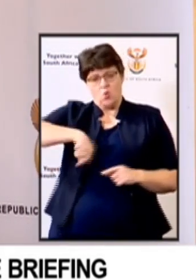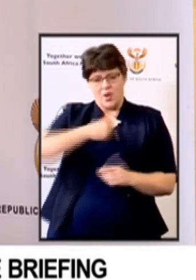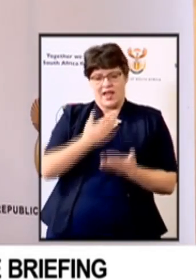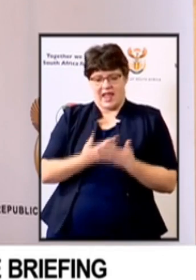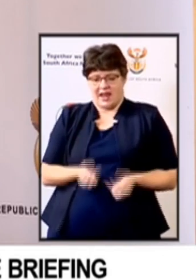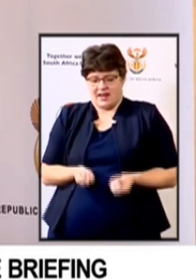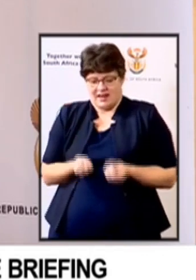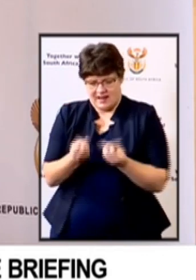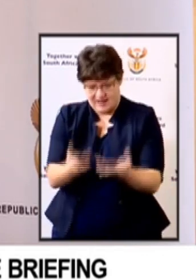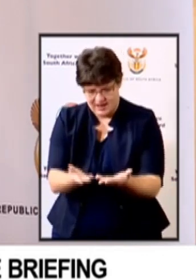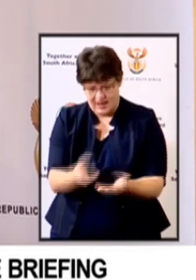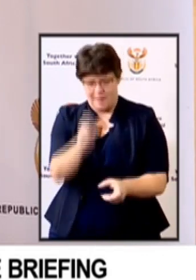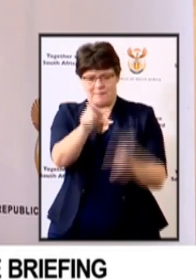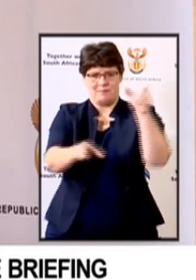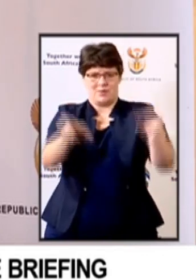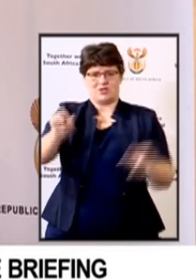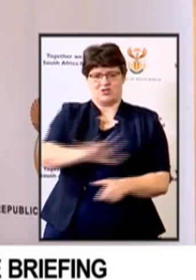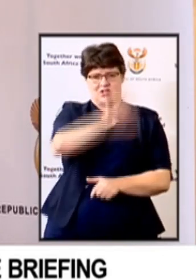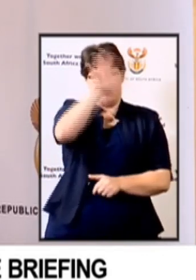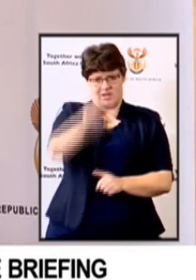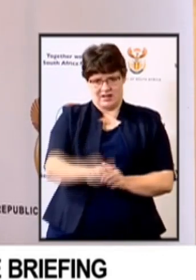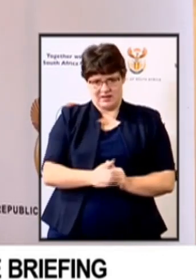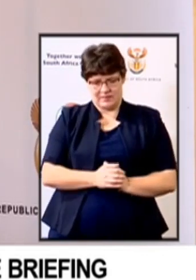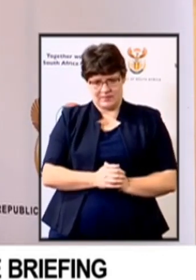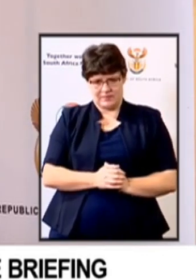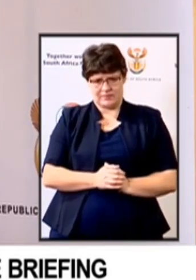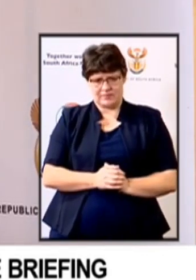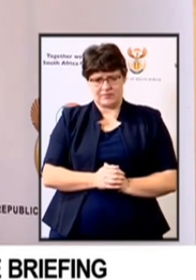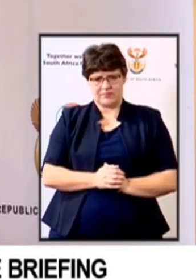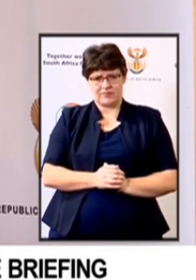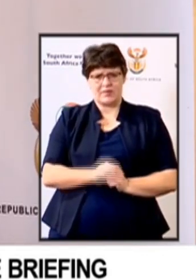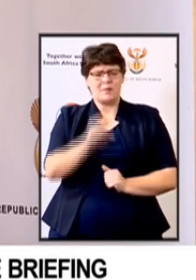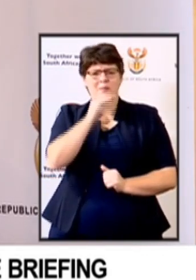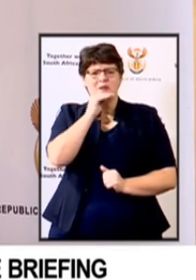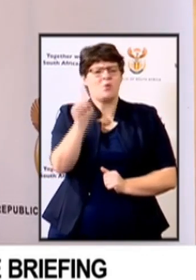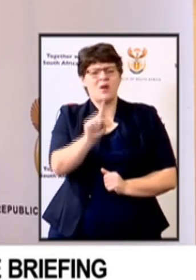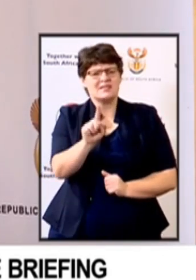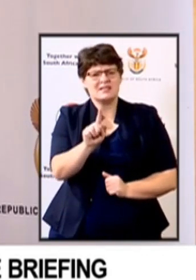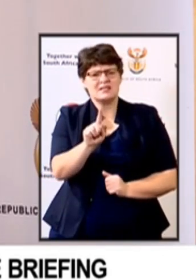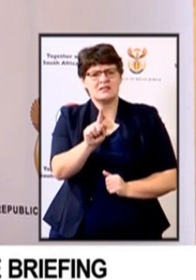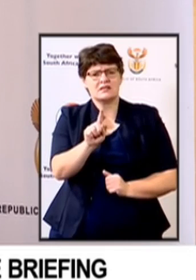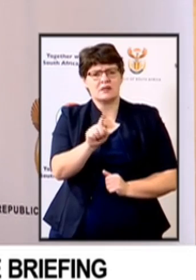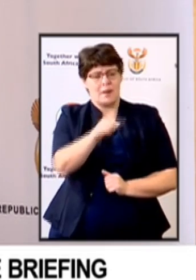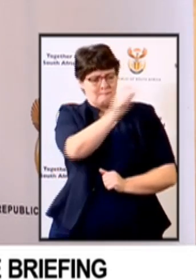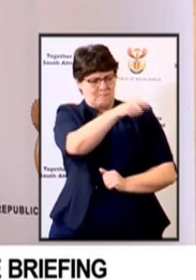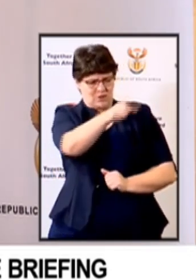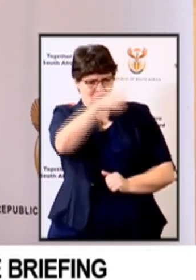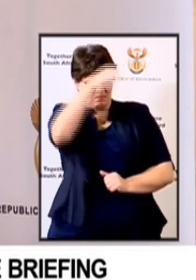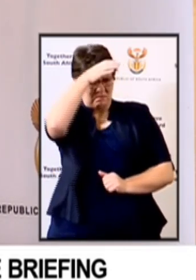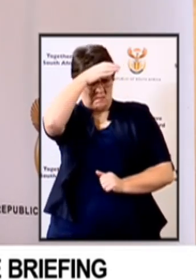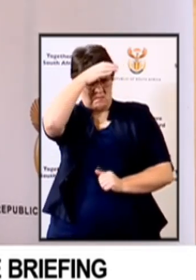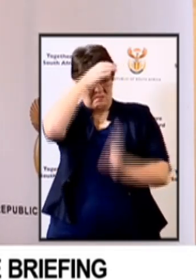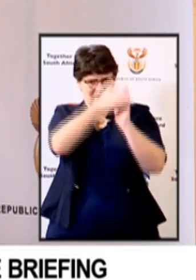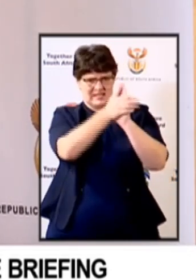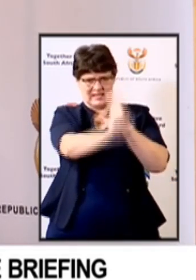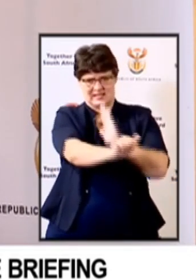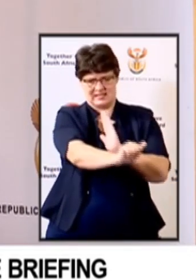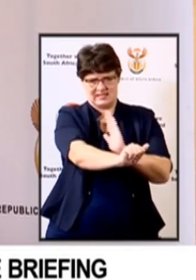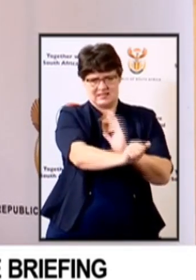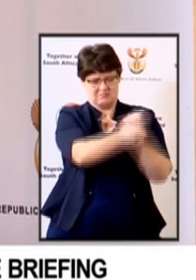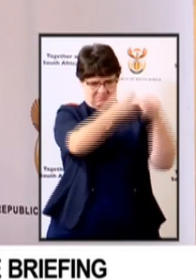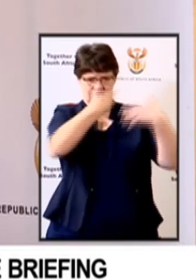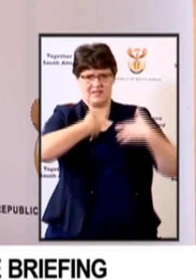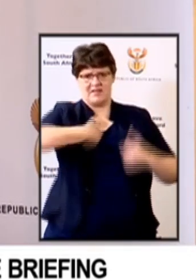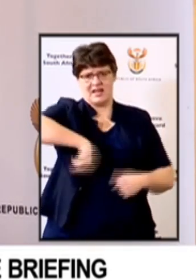people of South Africa. The value of expertise. On greater policy